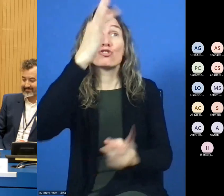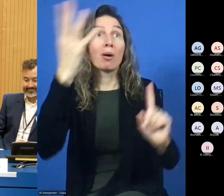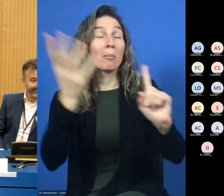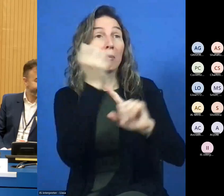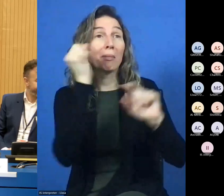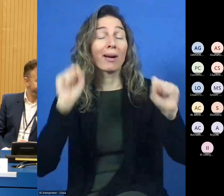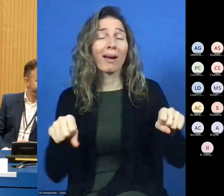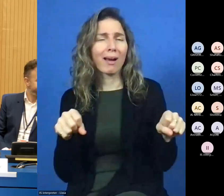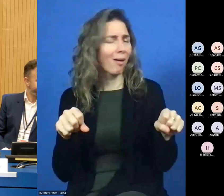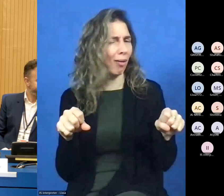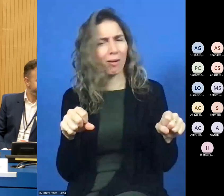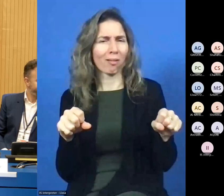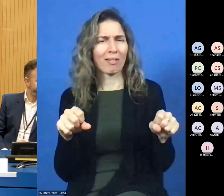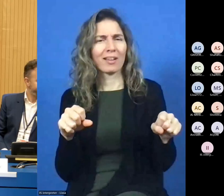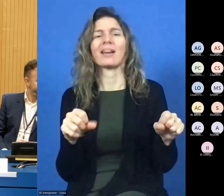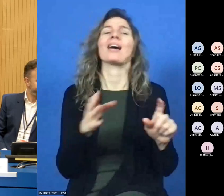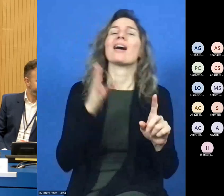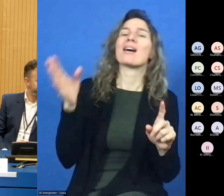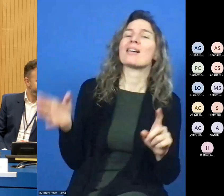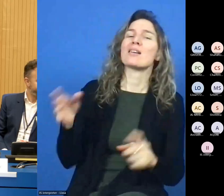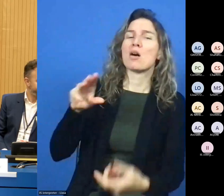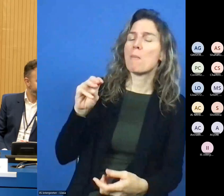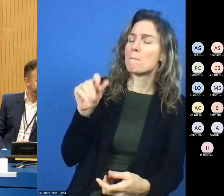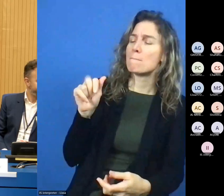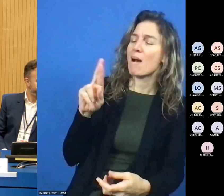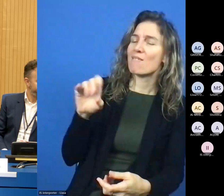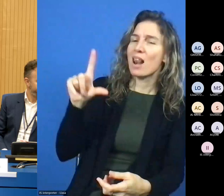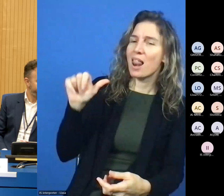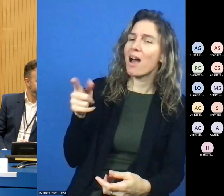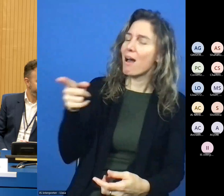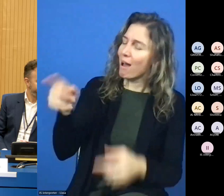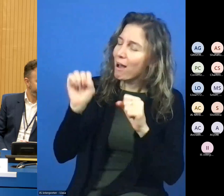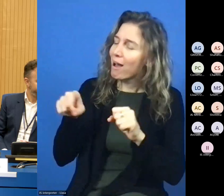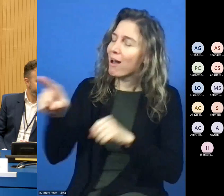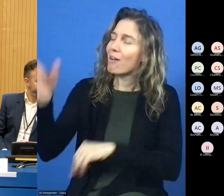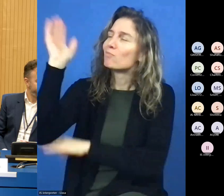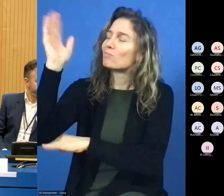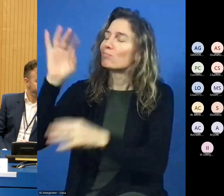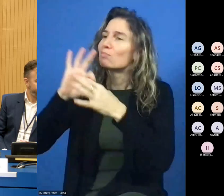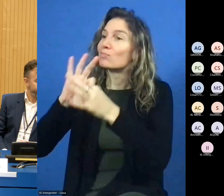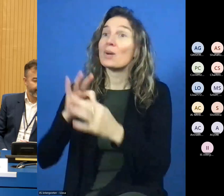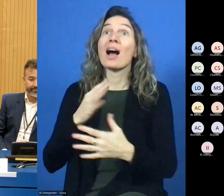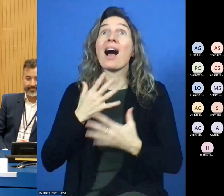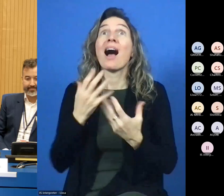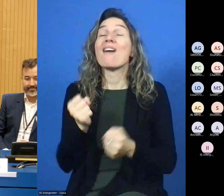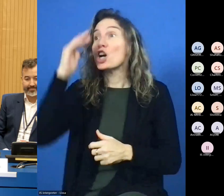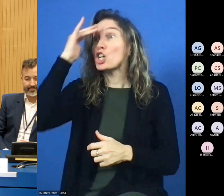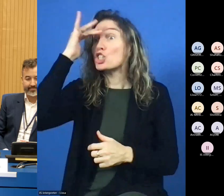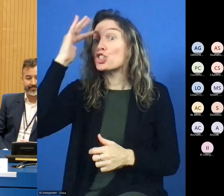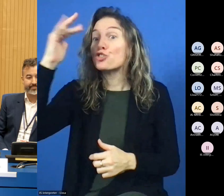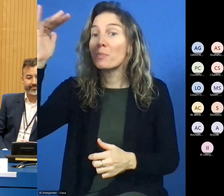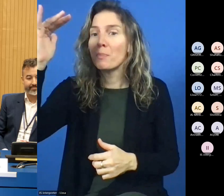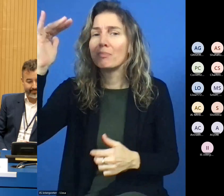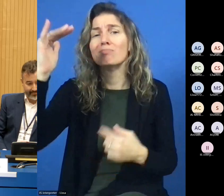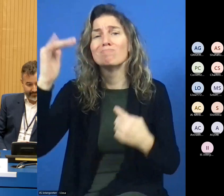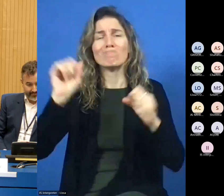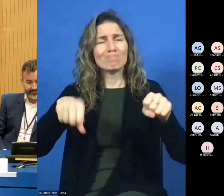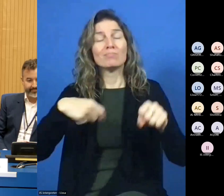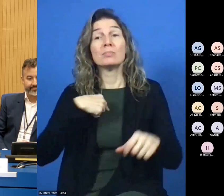a little bit about how you can make your dreams come true, especially if you are a girl or a woman